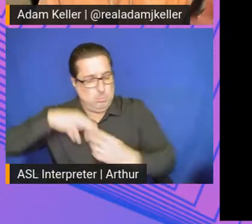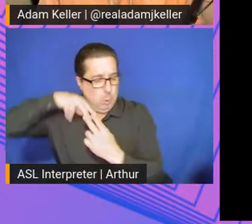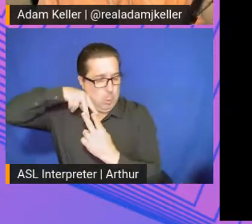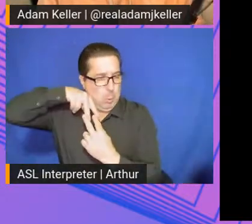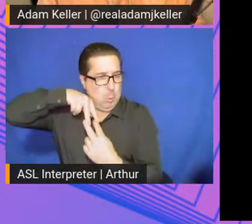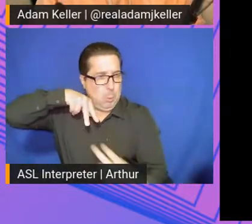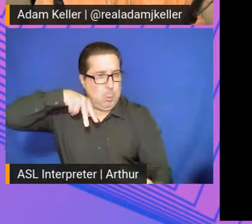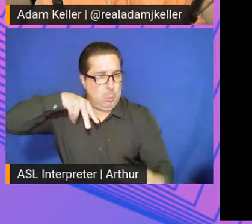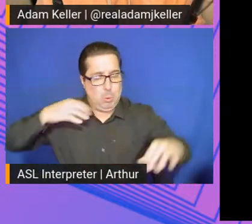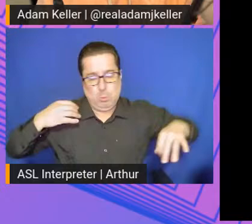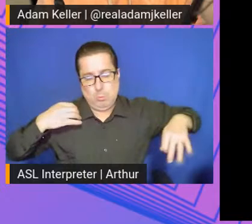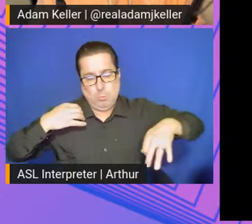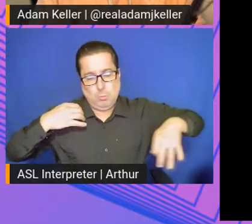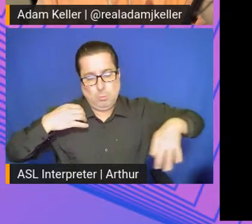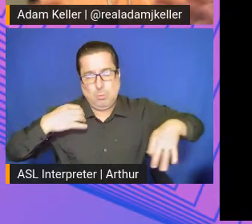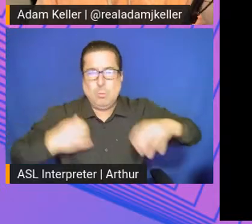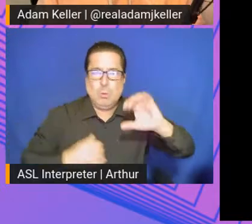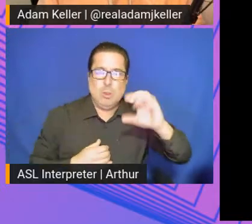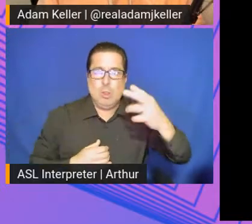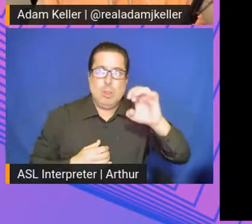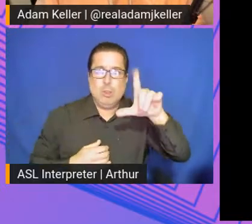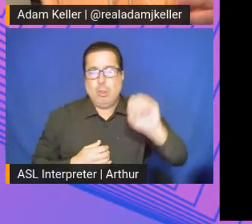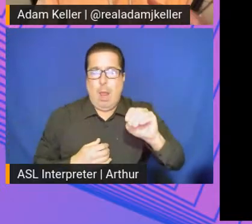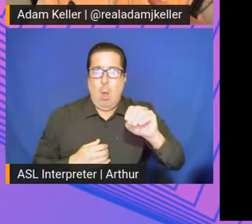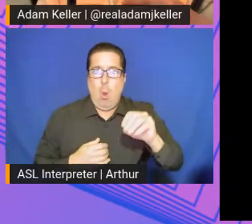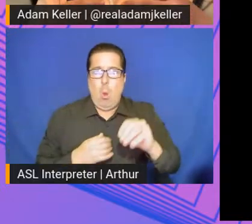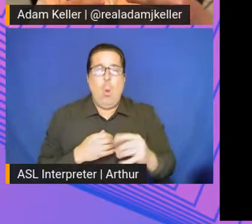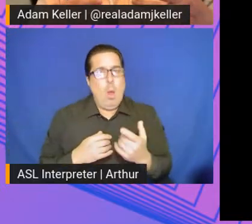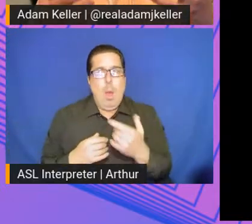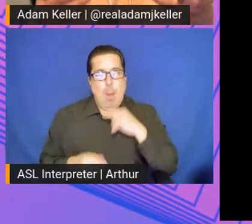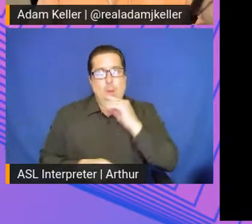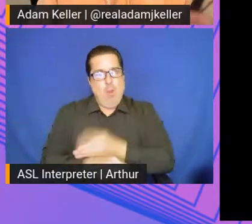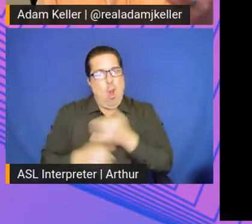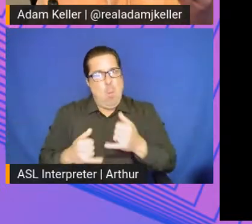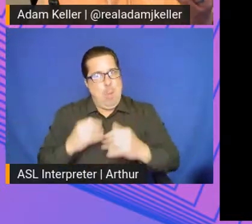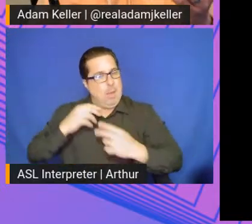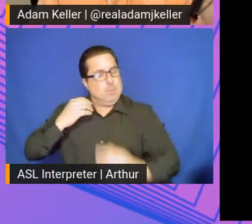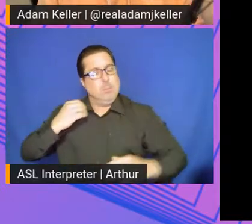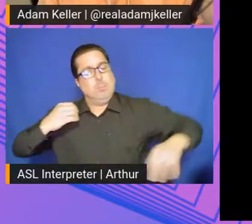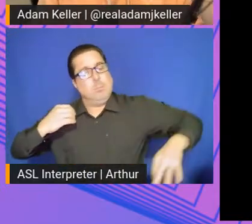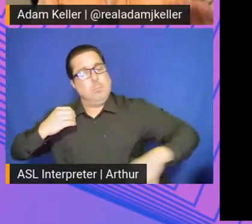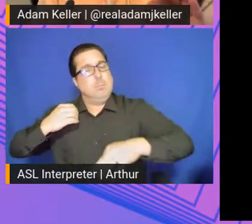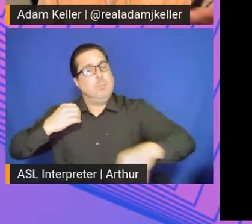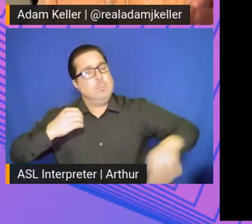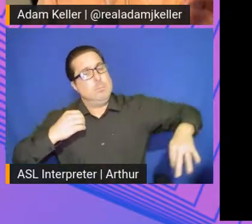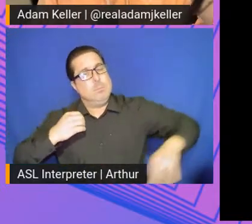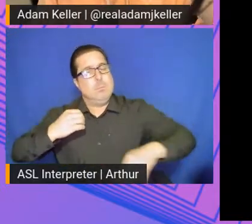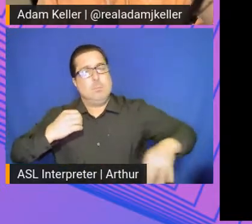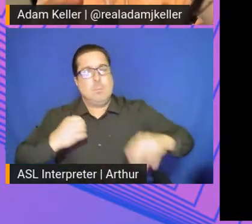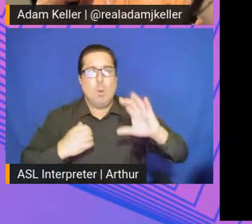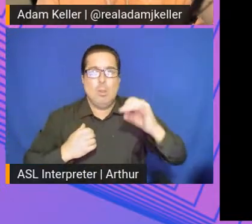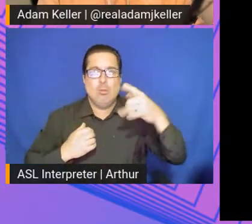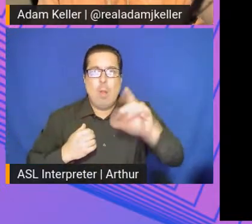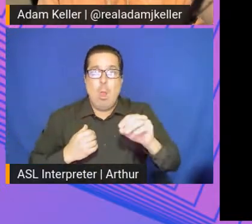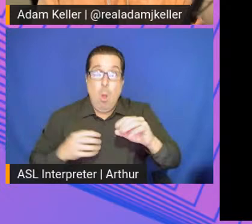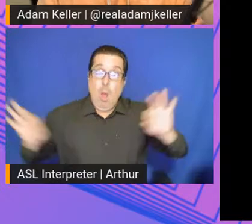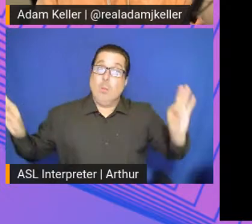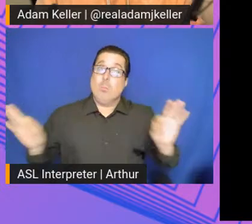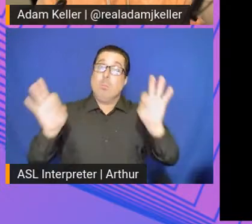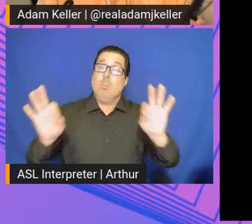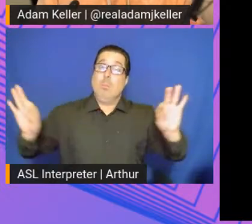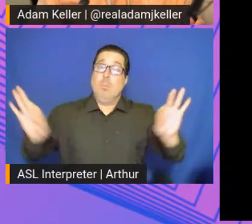like I should know that. And so on. And it's the job of the conductor to make sure everybody's playing on